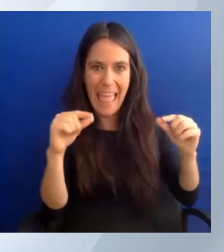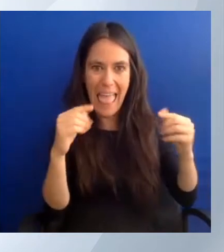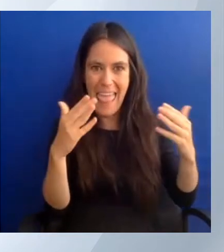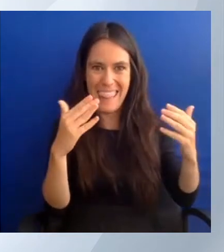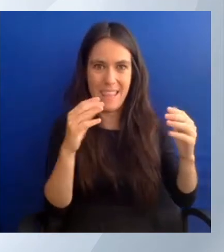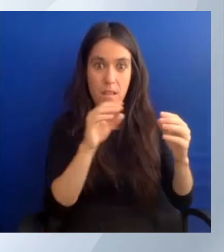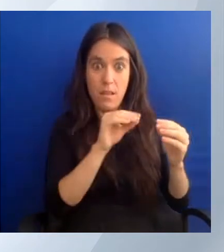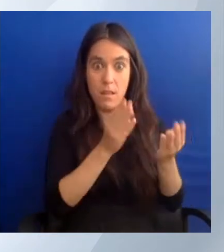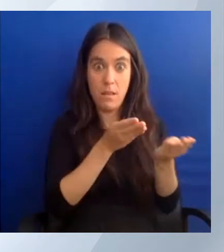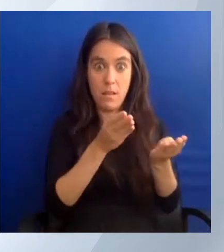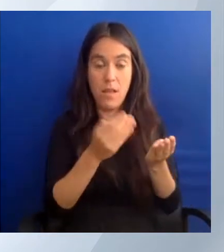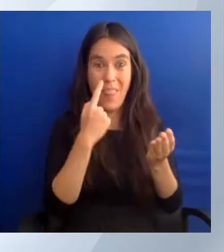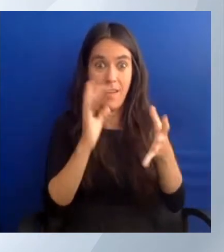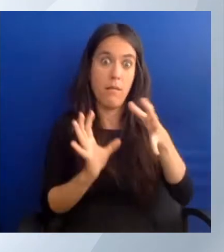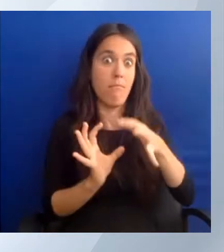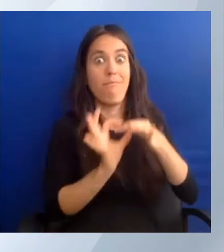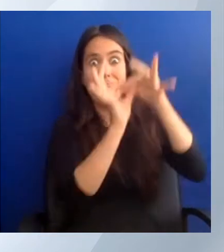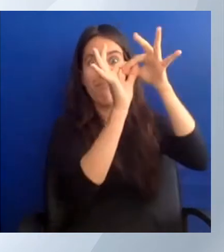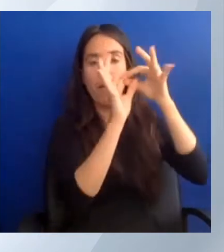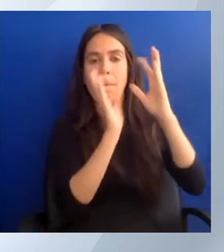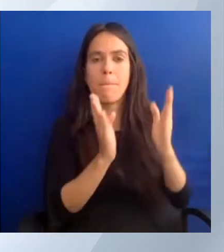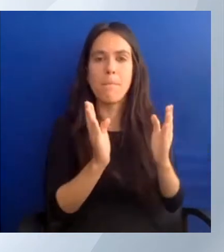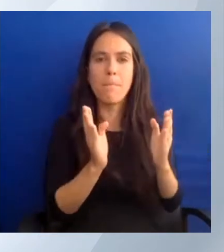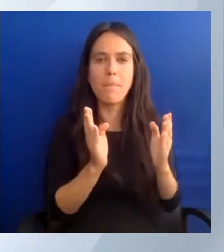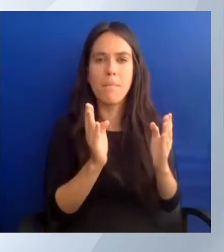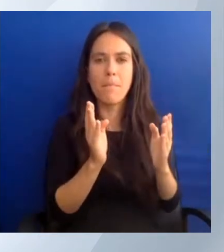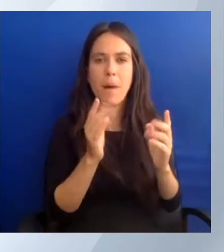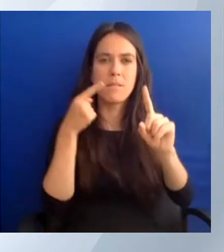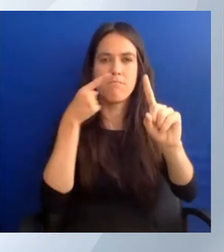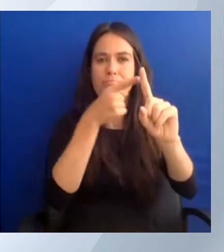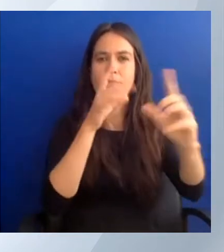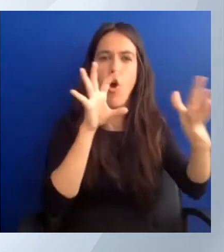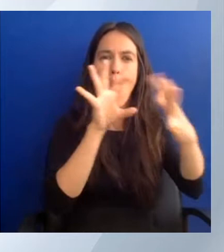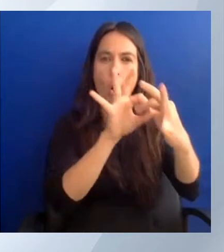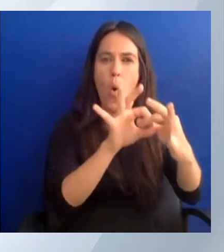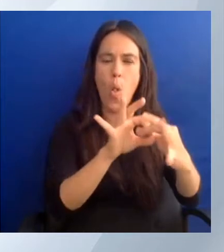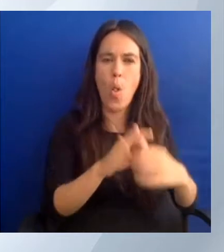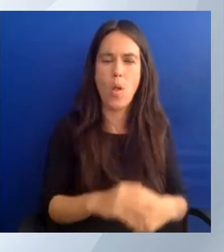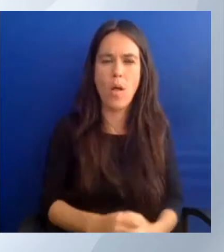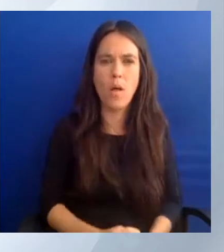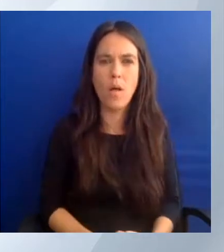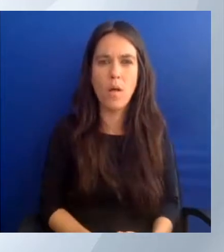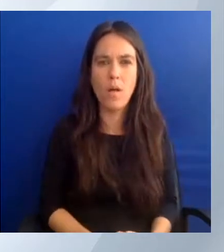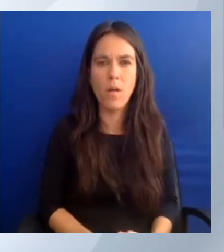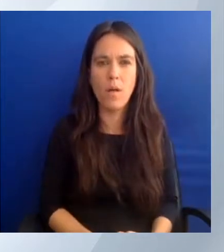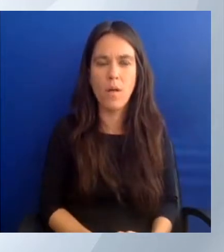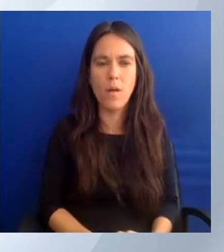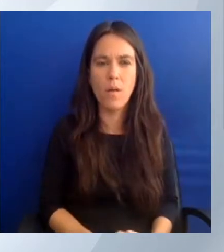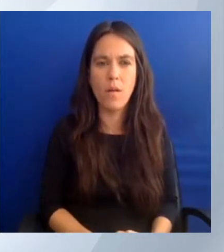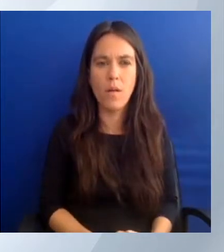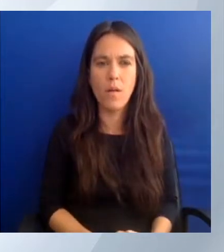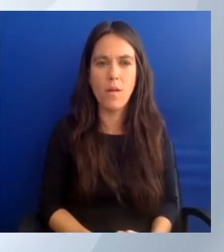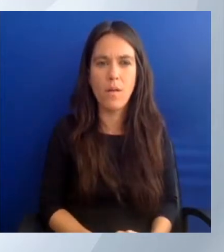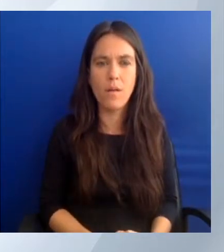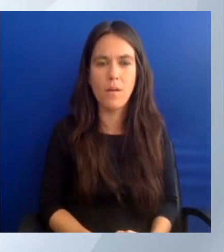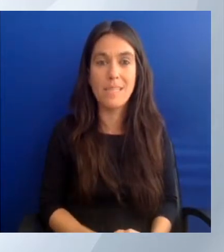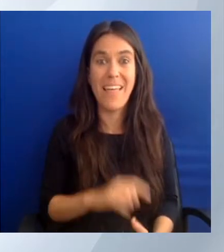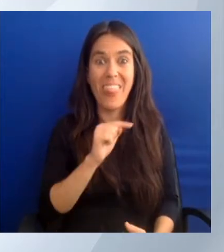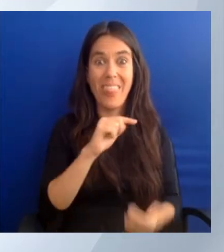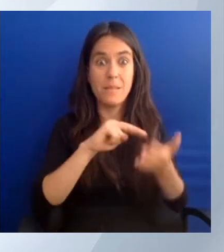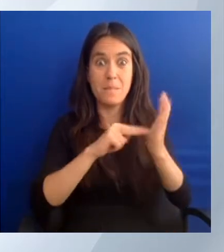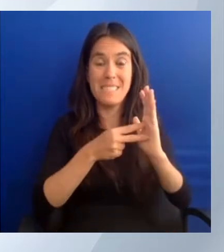they have to do a local endpoint call. So they are not calling these components directly. All they are